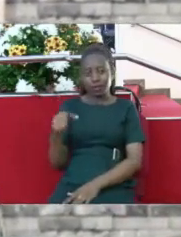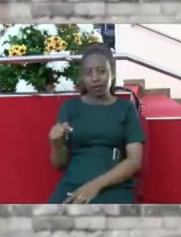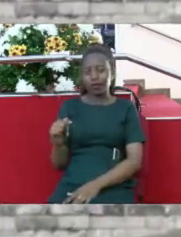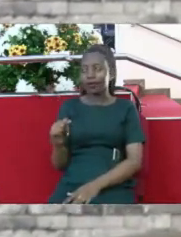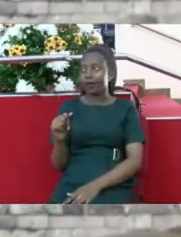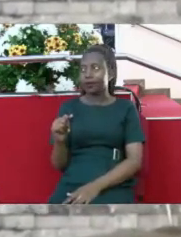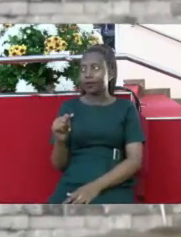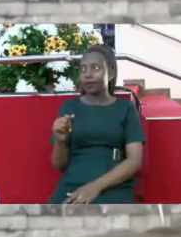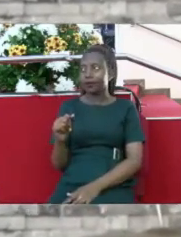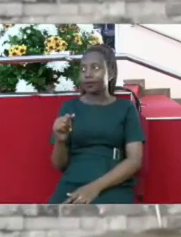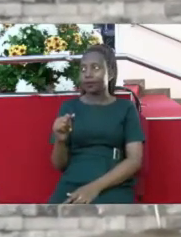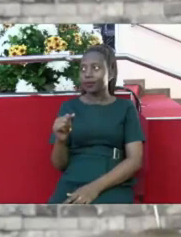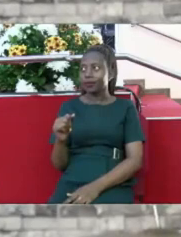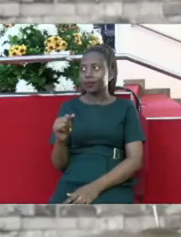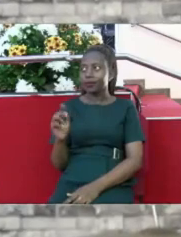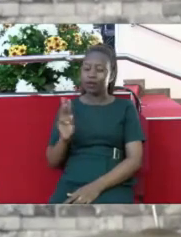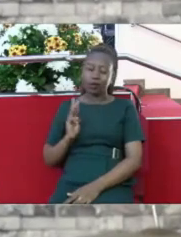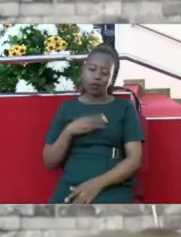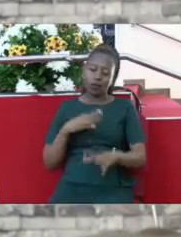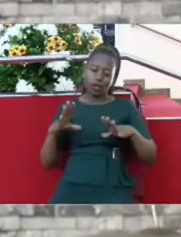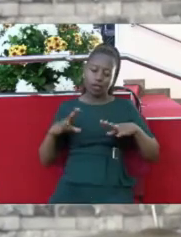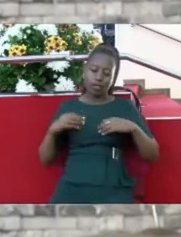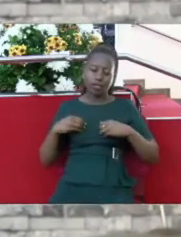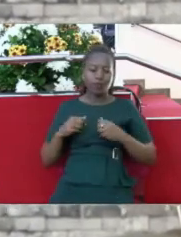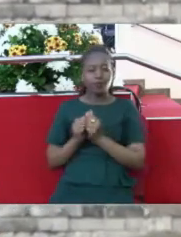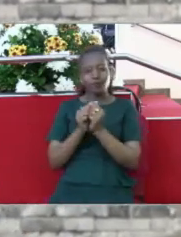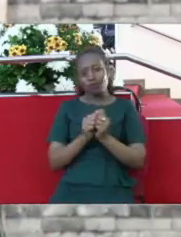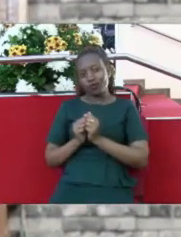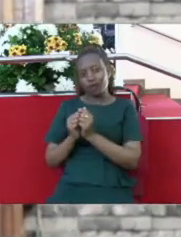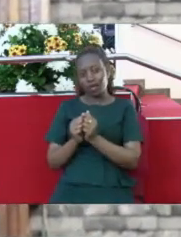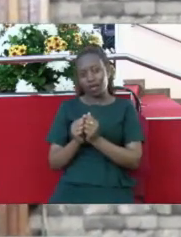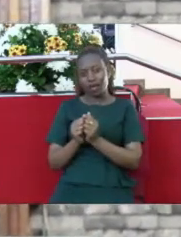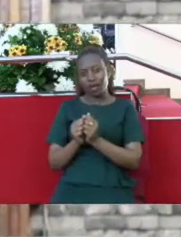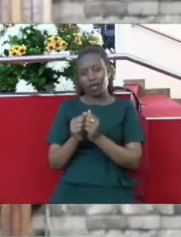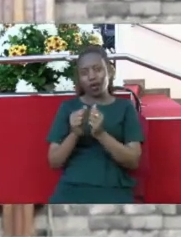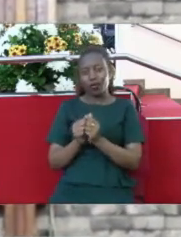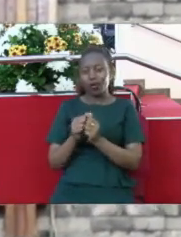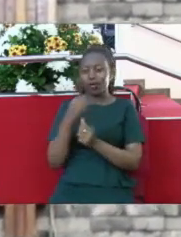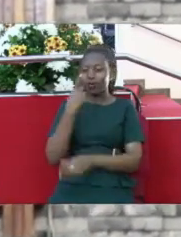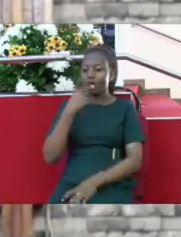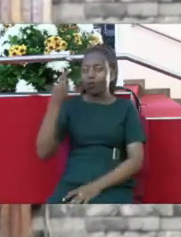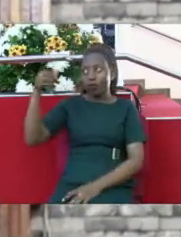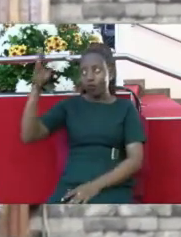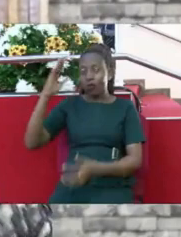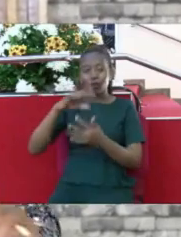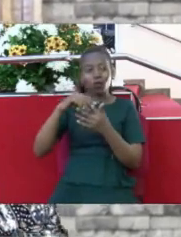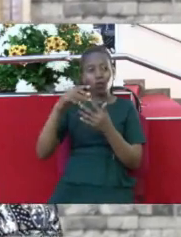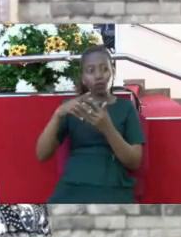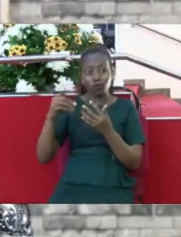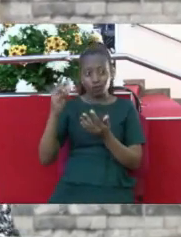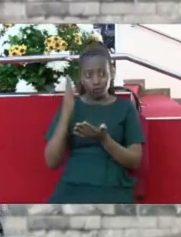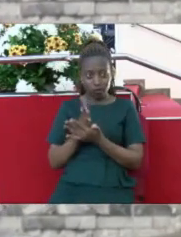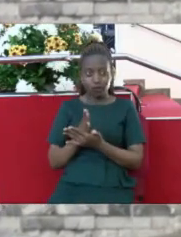Mungu anakuja kutupea hii, we receive it together with those that God chose. Tunapokea pamoja na wale ambao watu ni maalumu wa Mungu